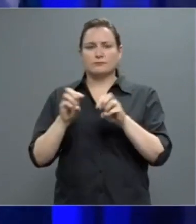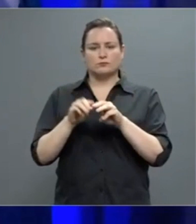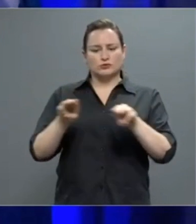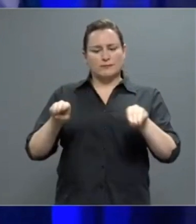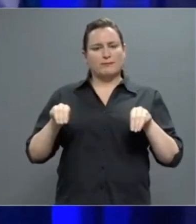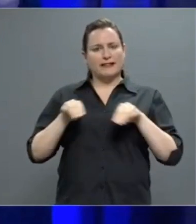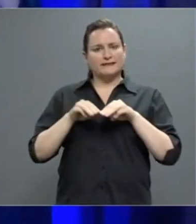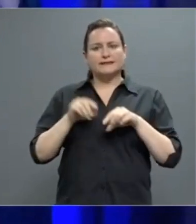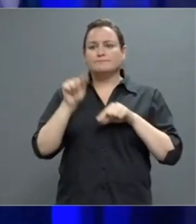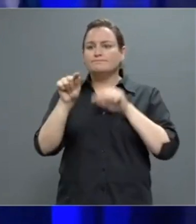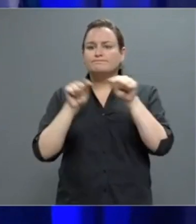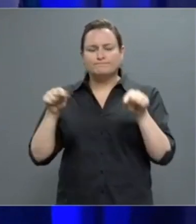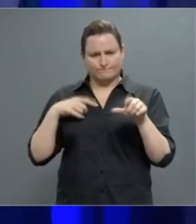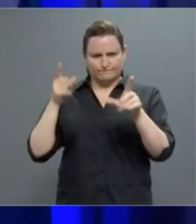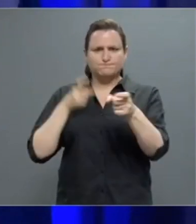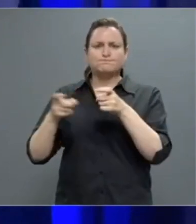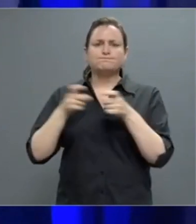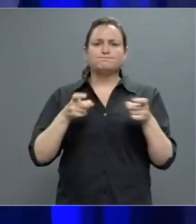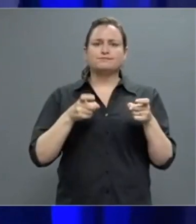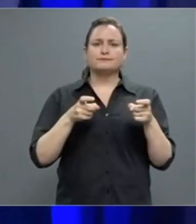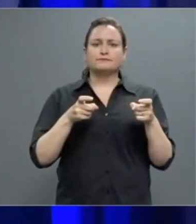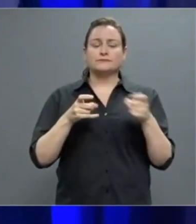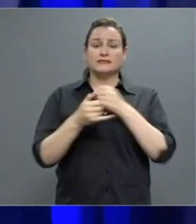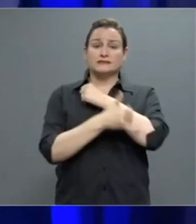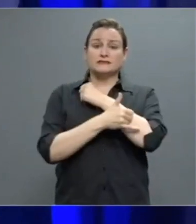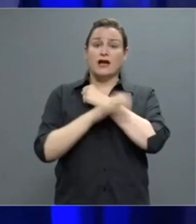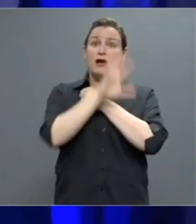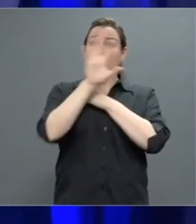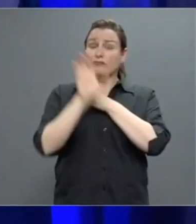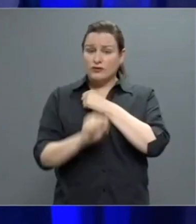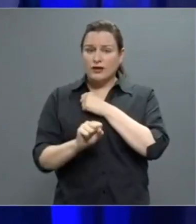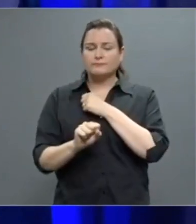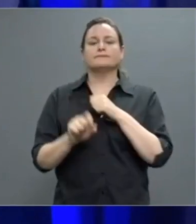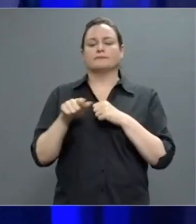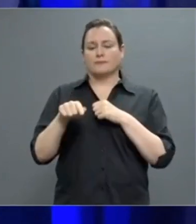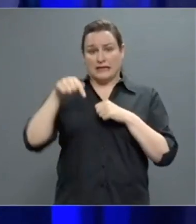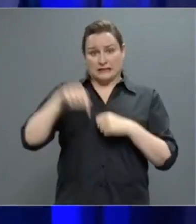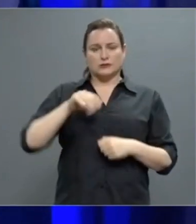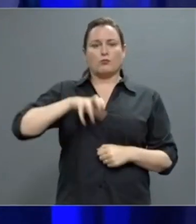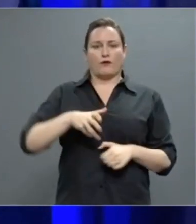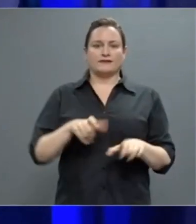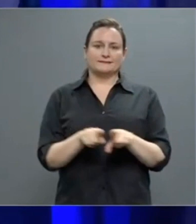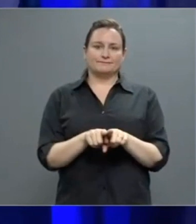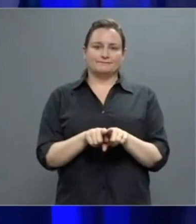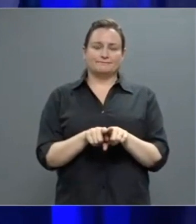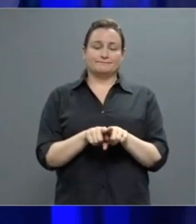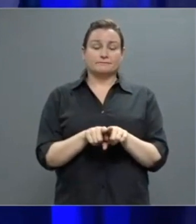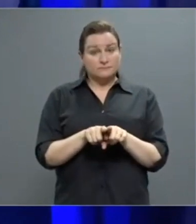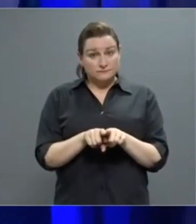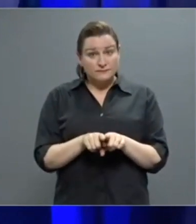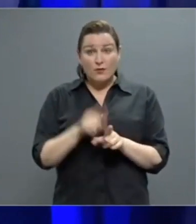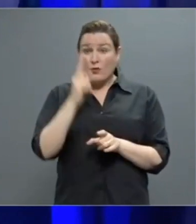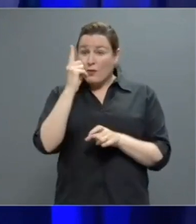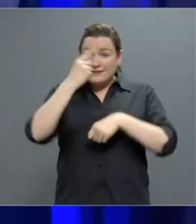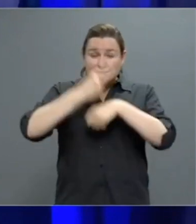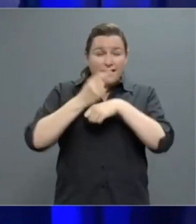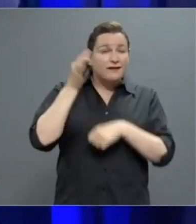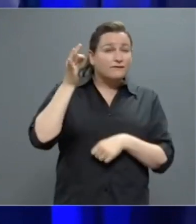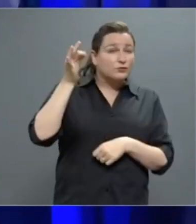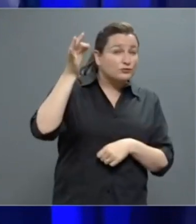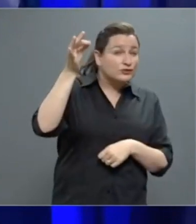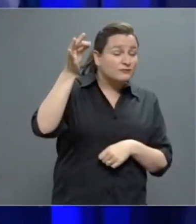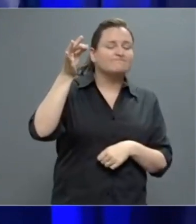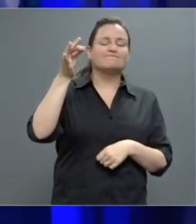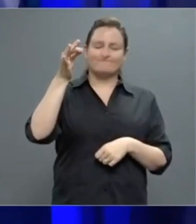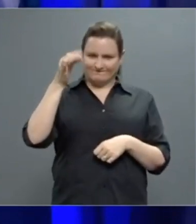country, as well as a province. And it is a party that will one day be the core of a national